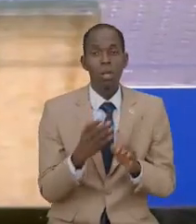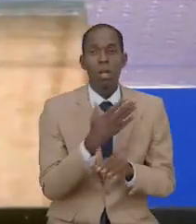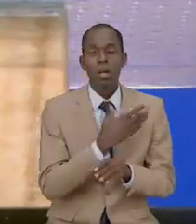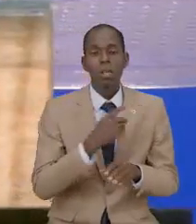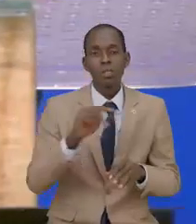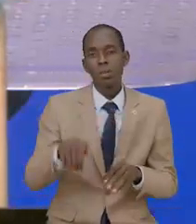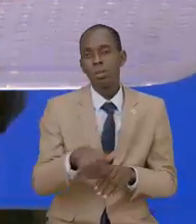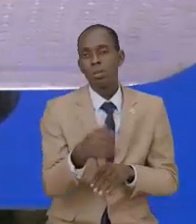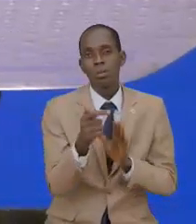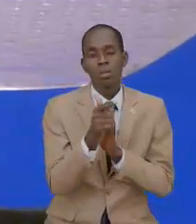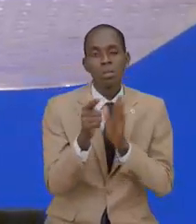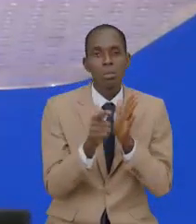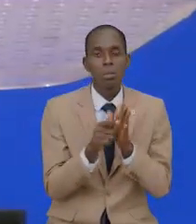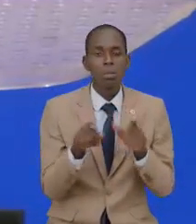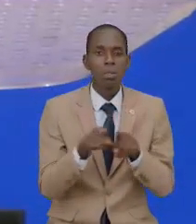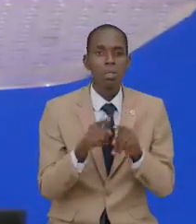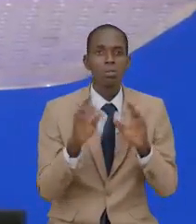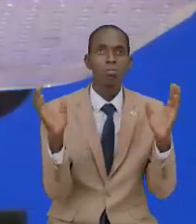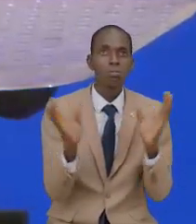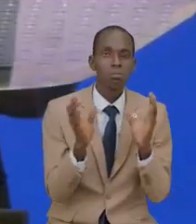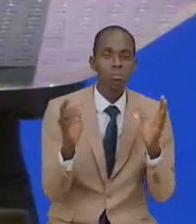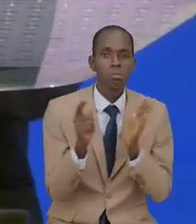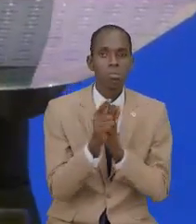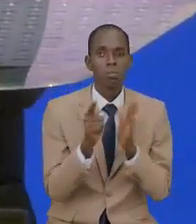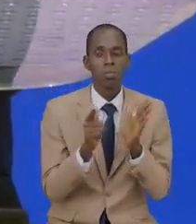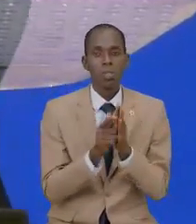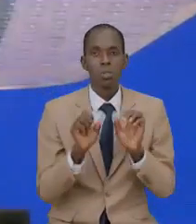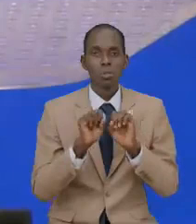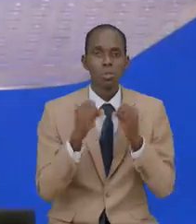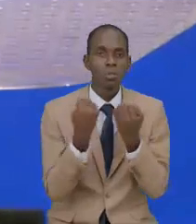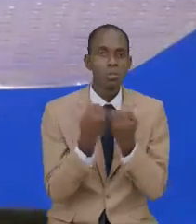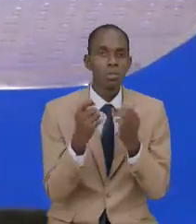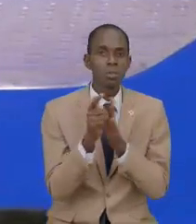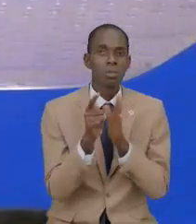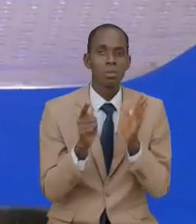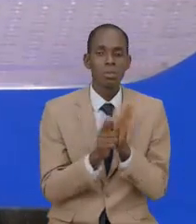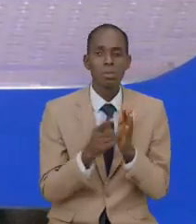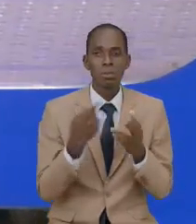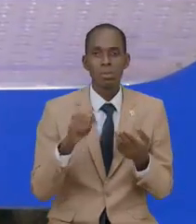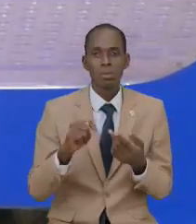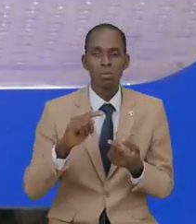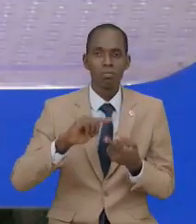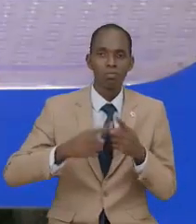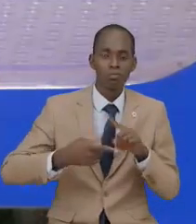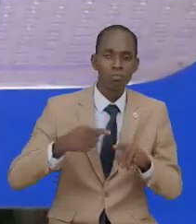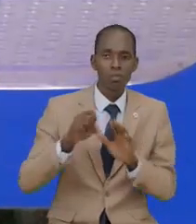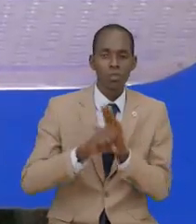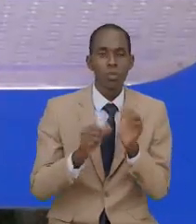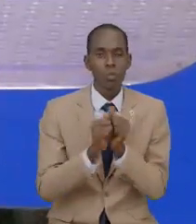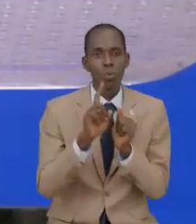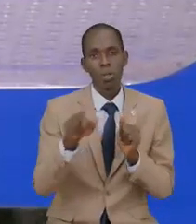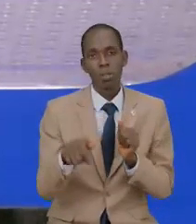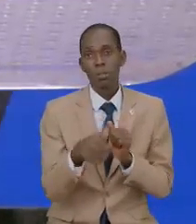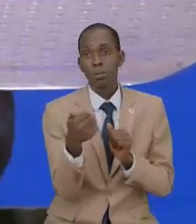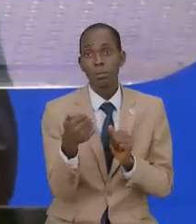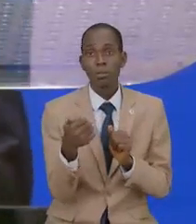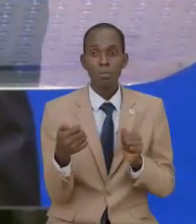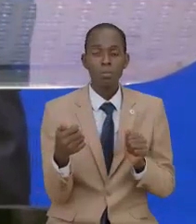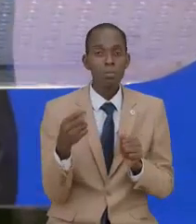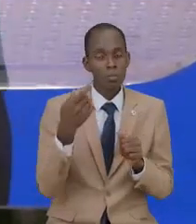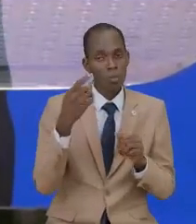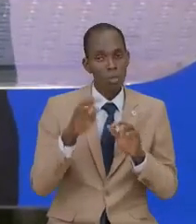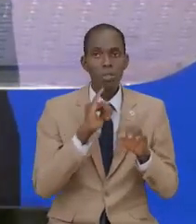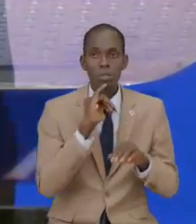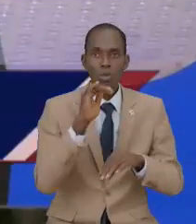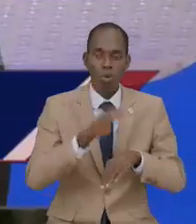laws, like ceremonial laws and social laws and their relationship with each other, based on the